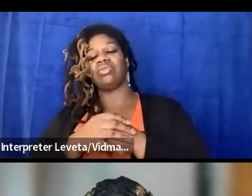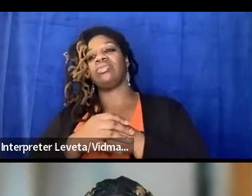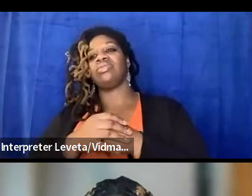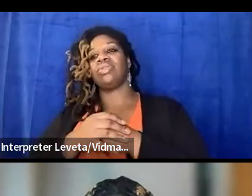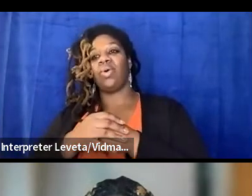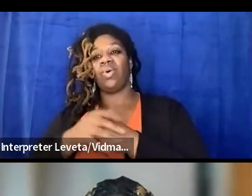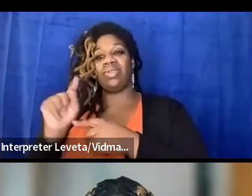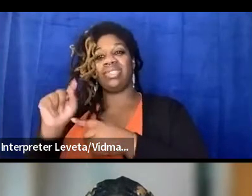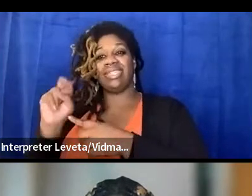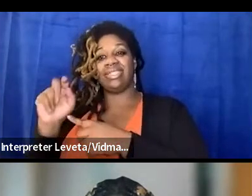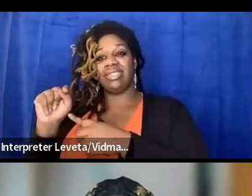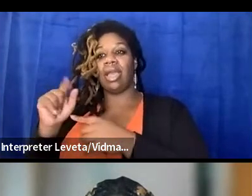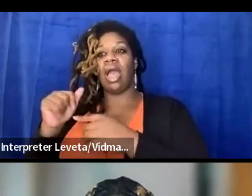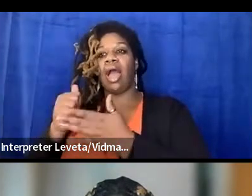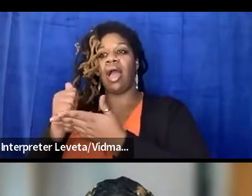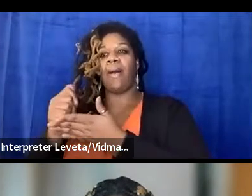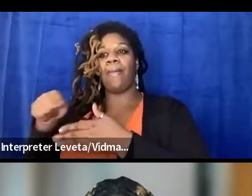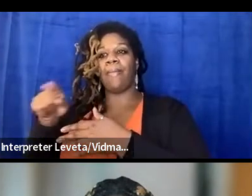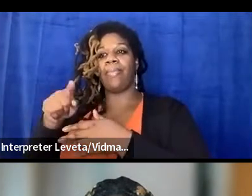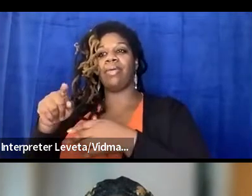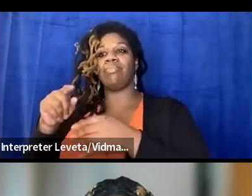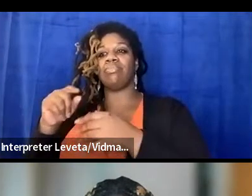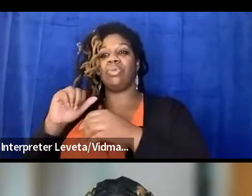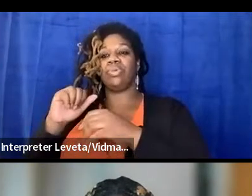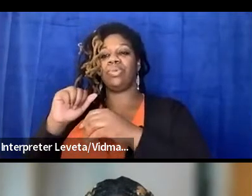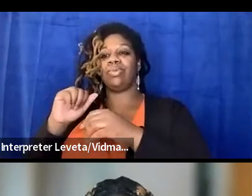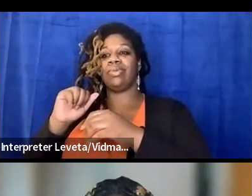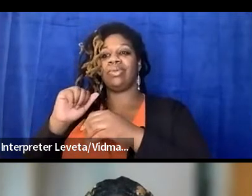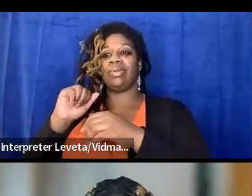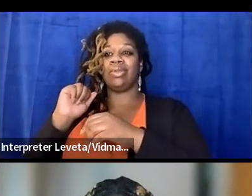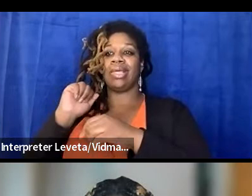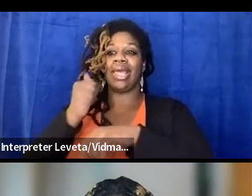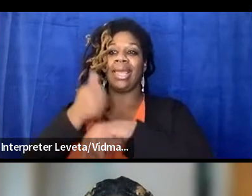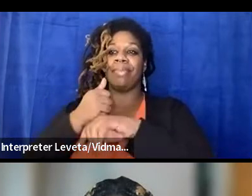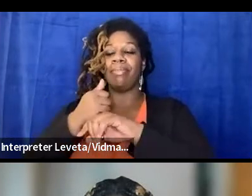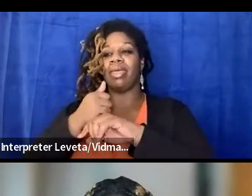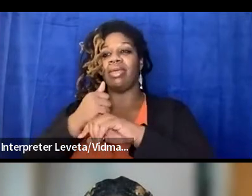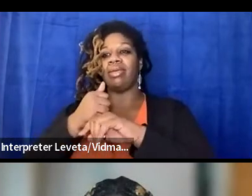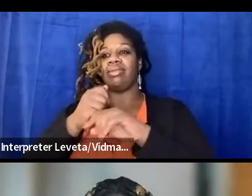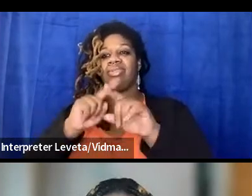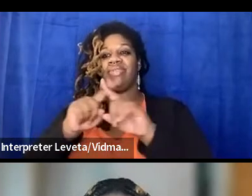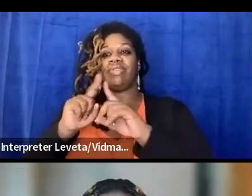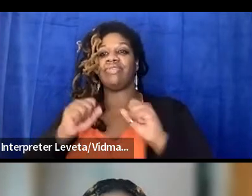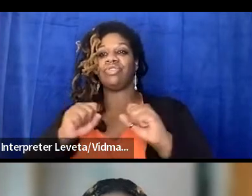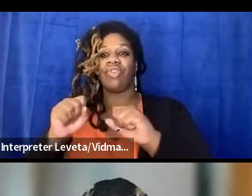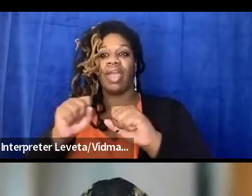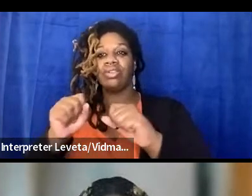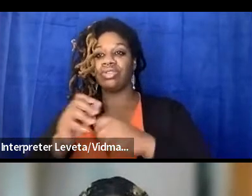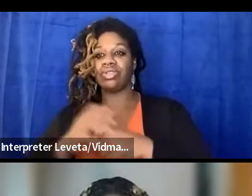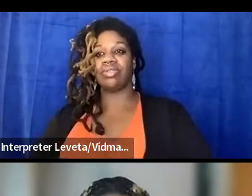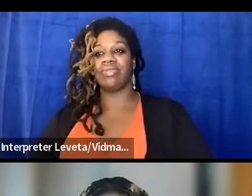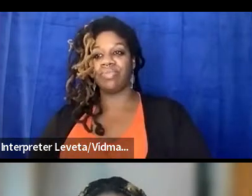them to implement different science strategies upon the different teams that I'm in.